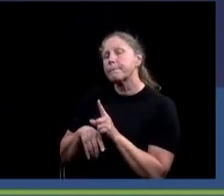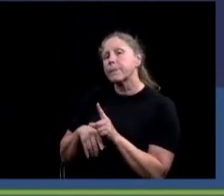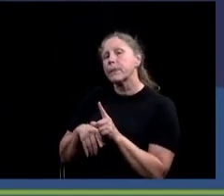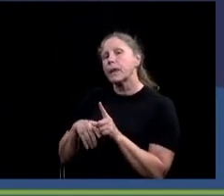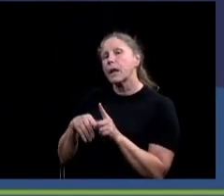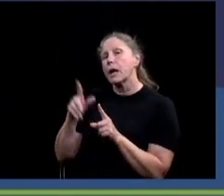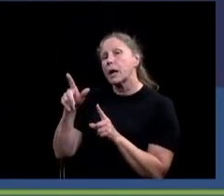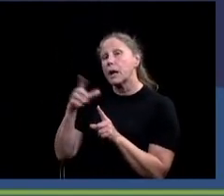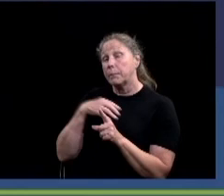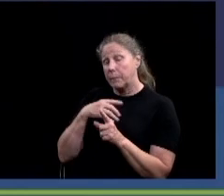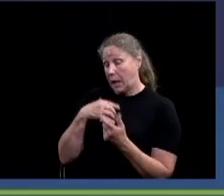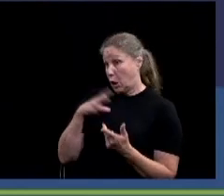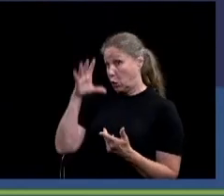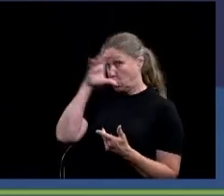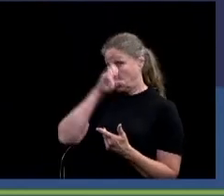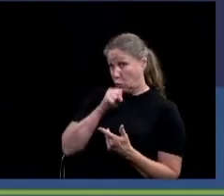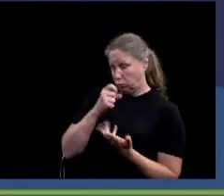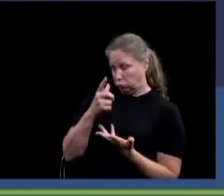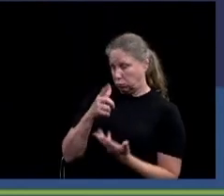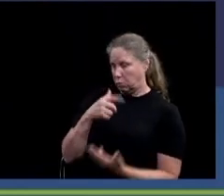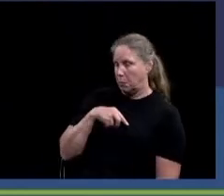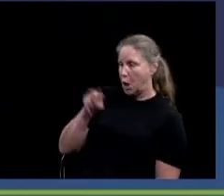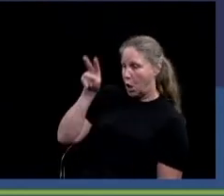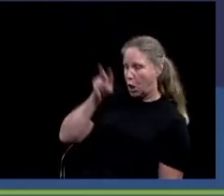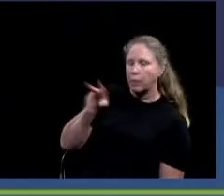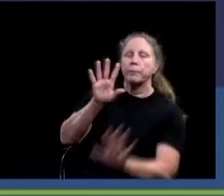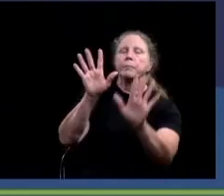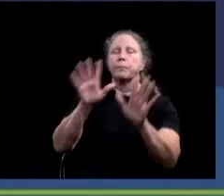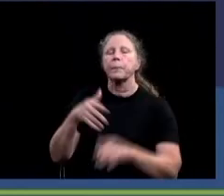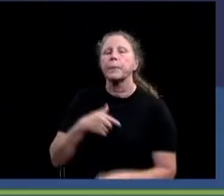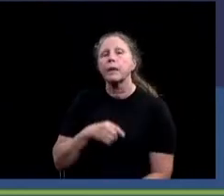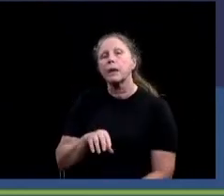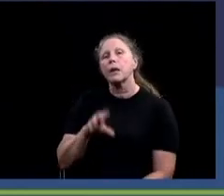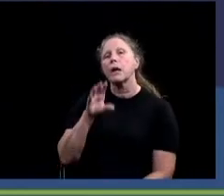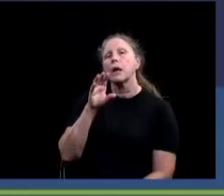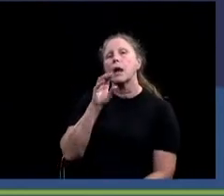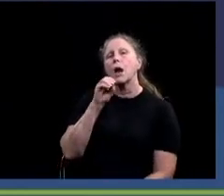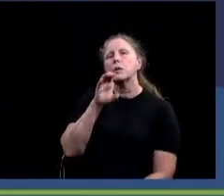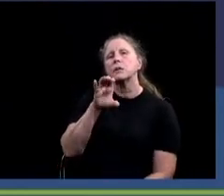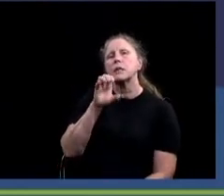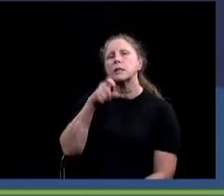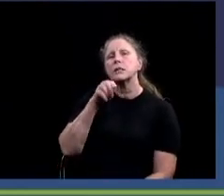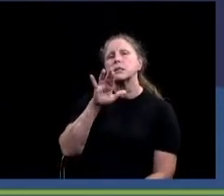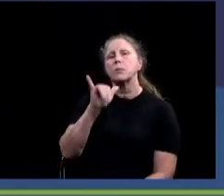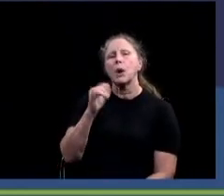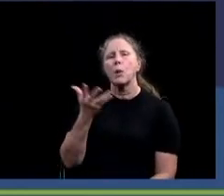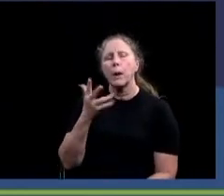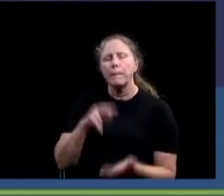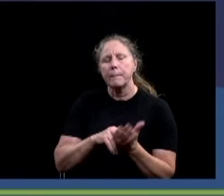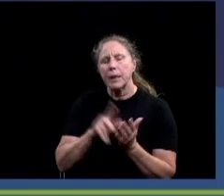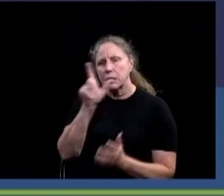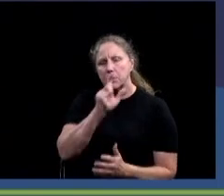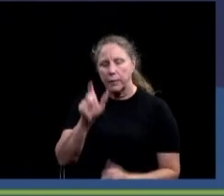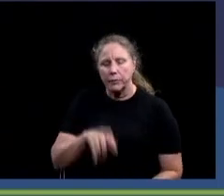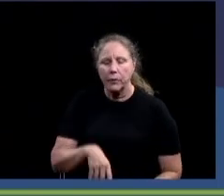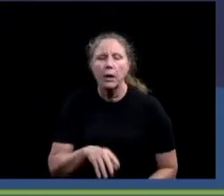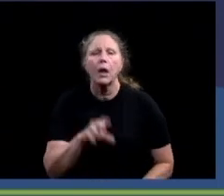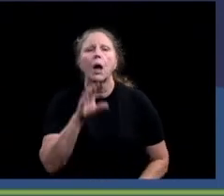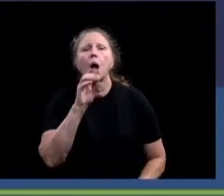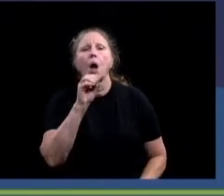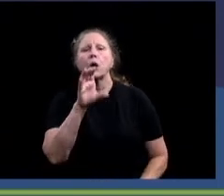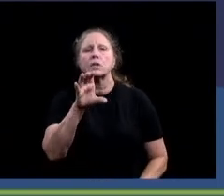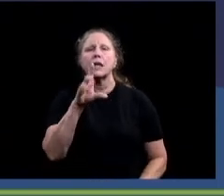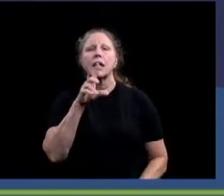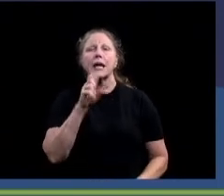let me ask this, what is OC spray? I'm sorry. So that's OC stands for oleoresin capsicum. It's pepper spray is all it means.